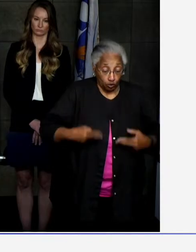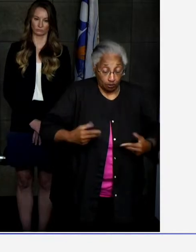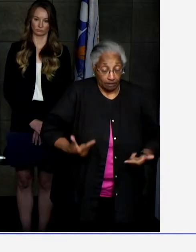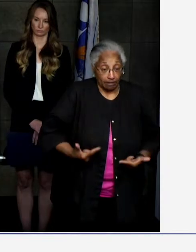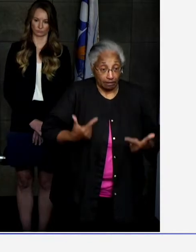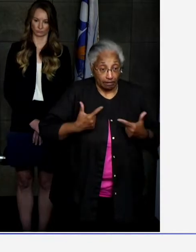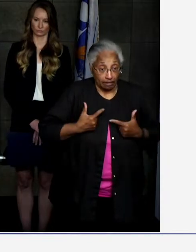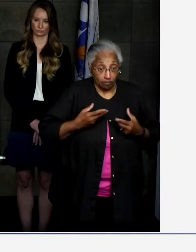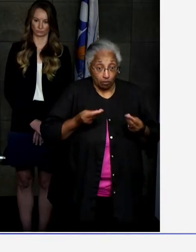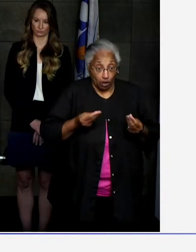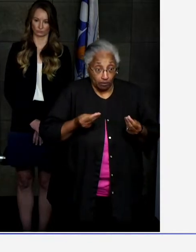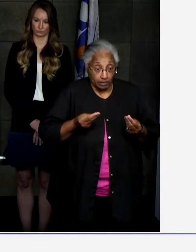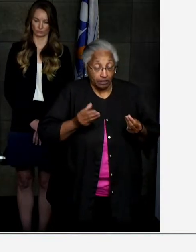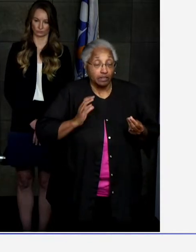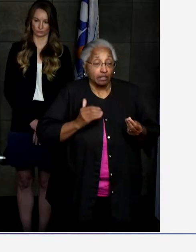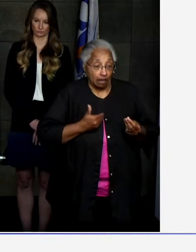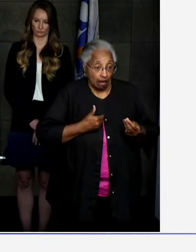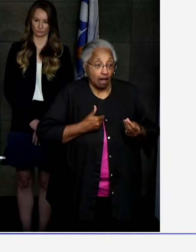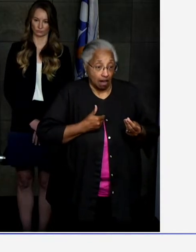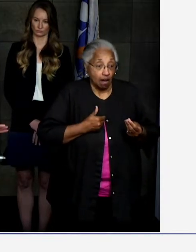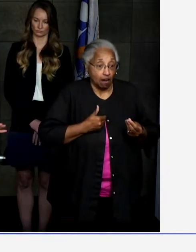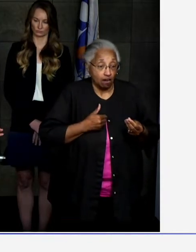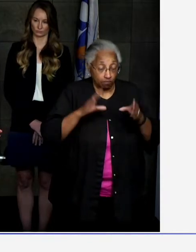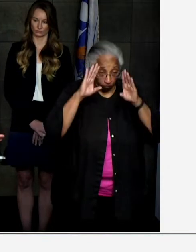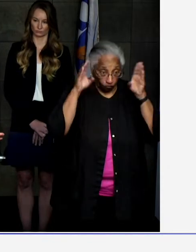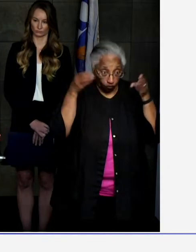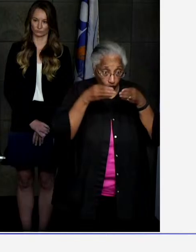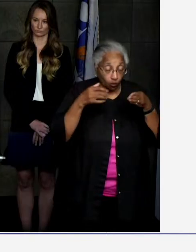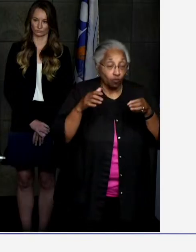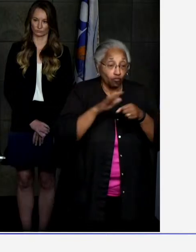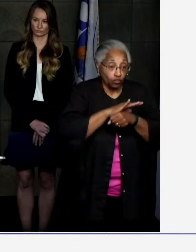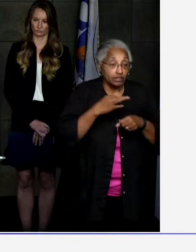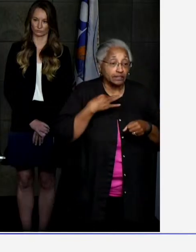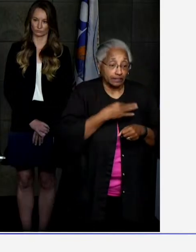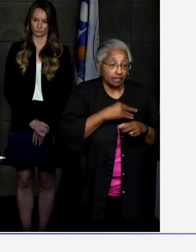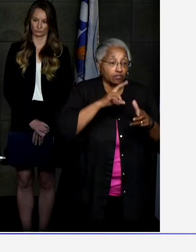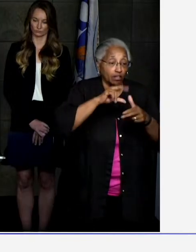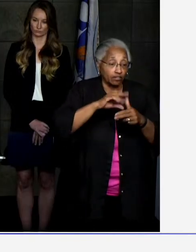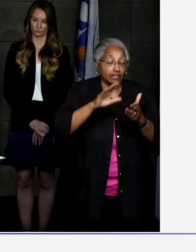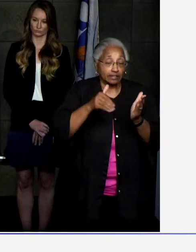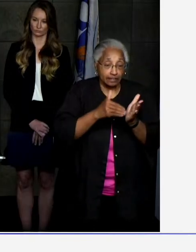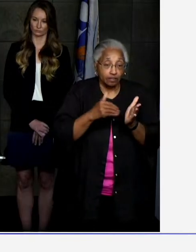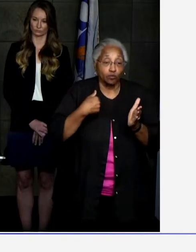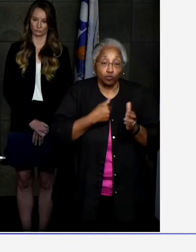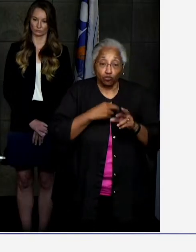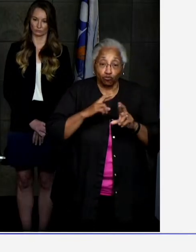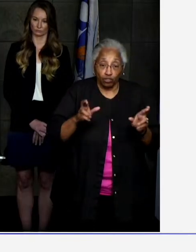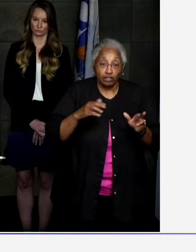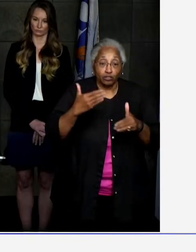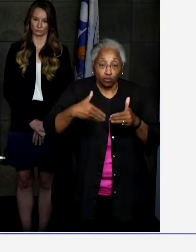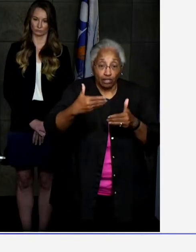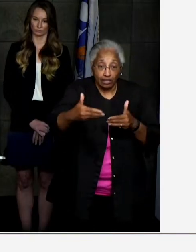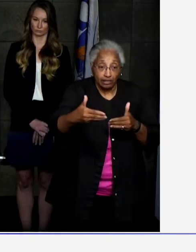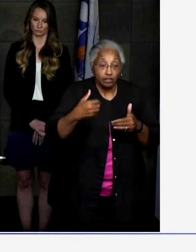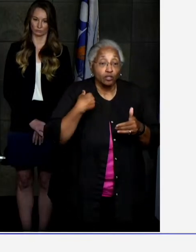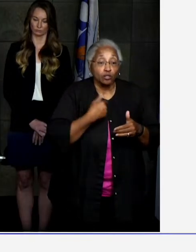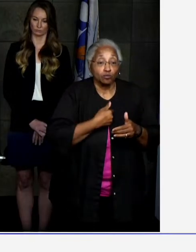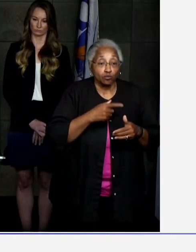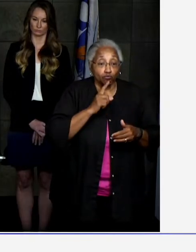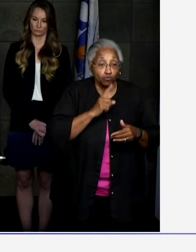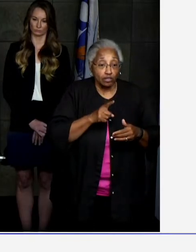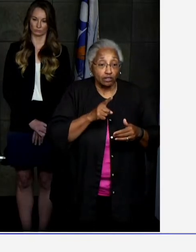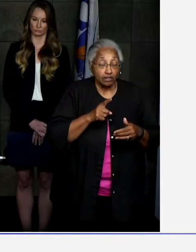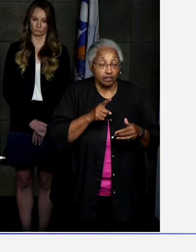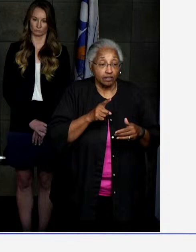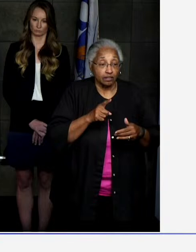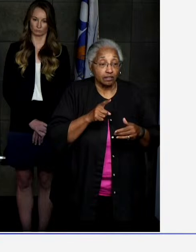is our top priority. So we are fully staffed at the Hurricane Center, and we definitely are ready to go. And we are really